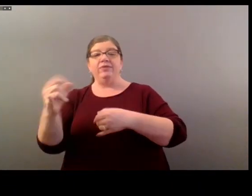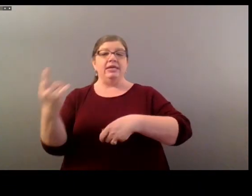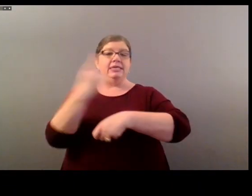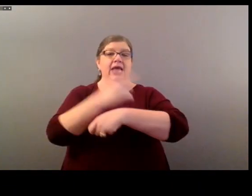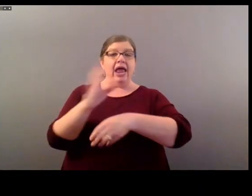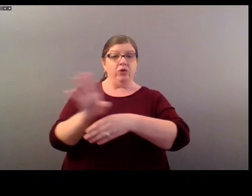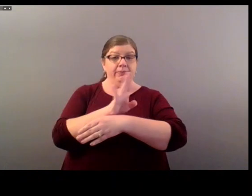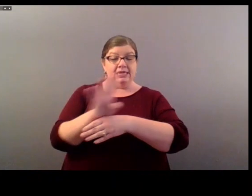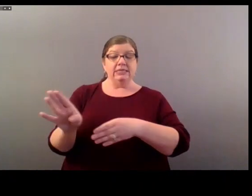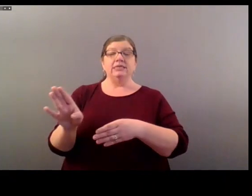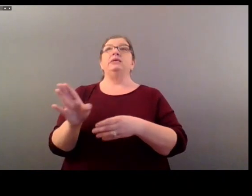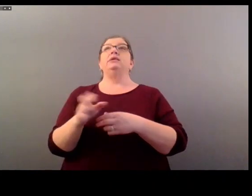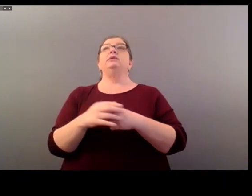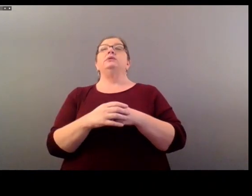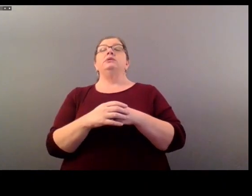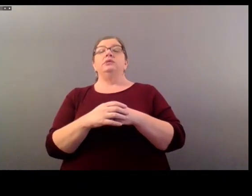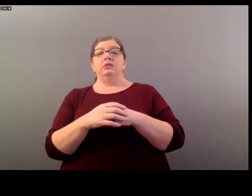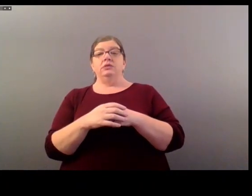and